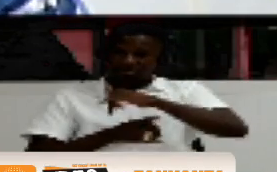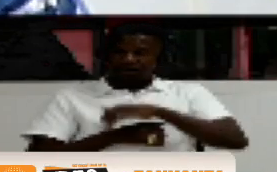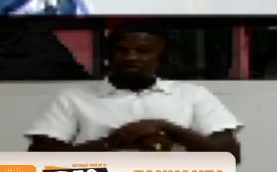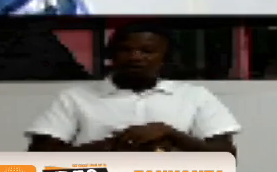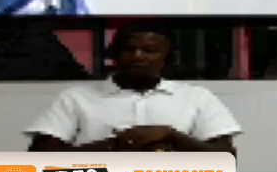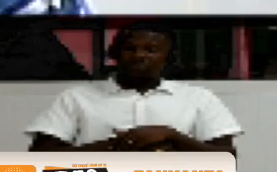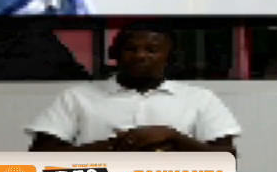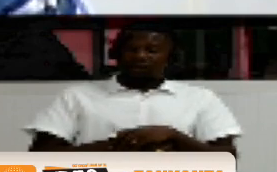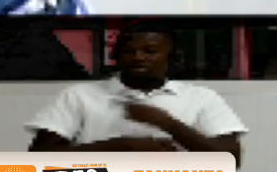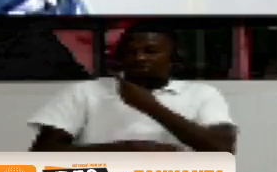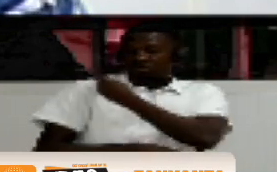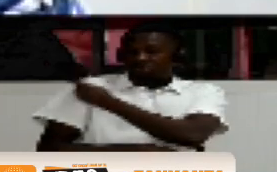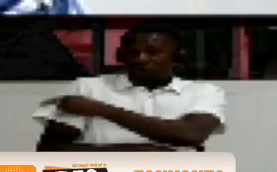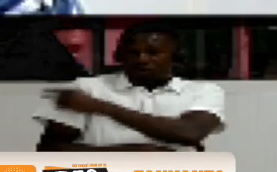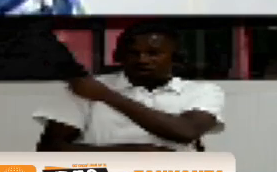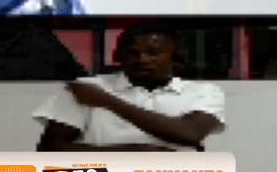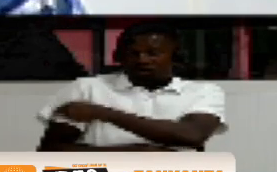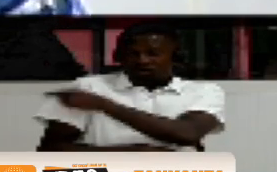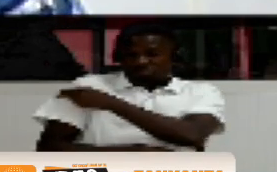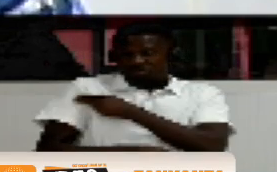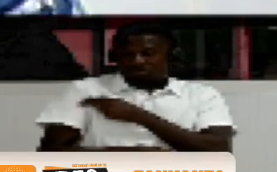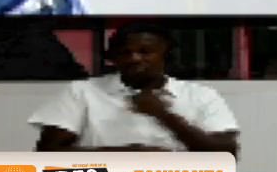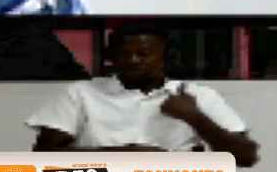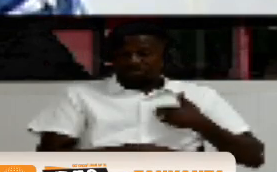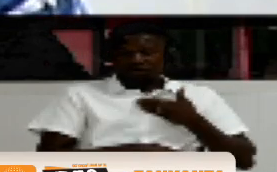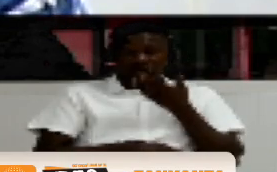The hospital authorities were there.